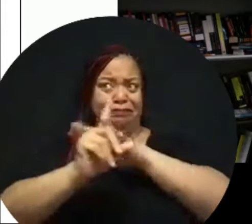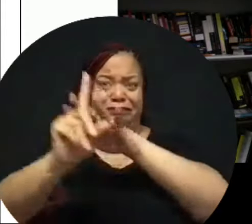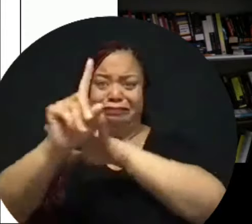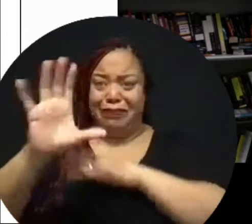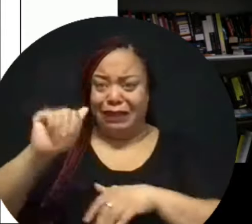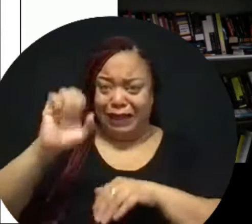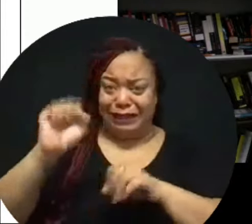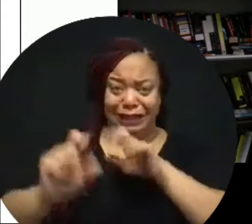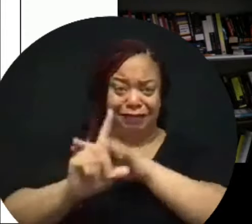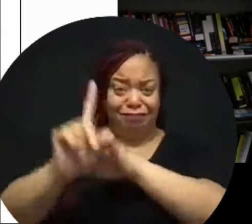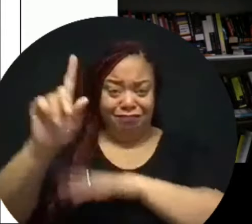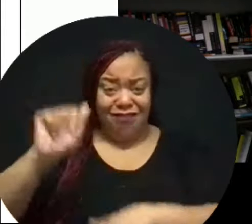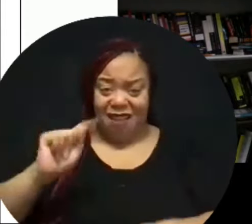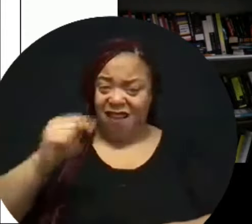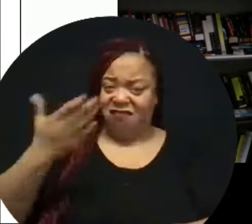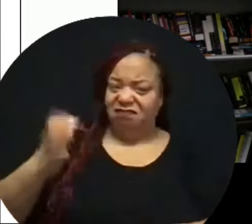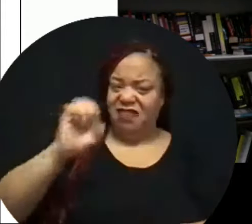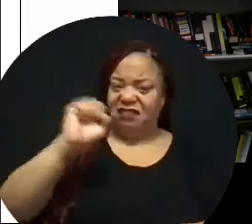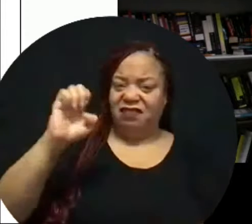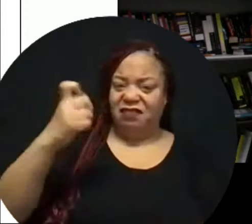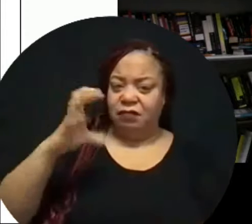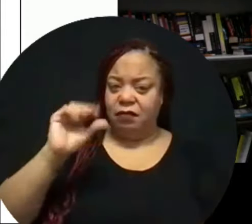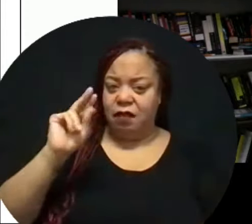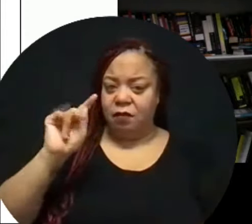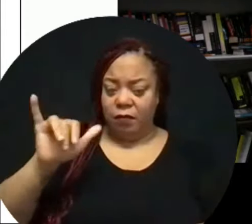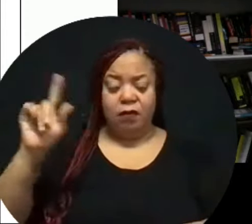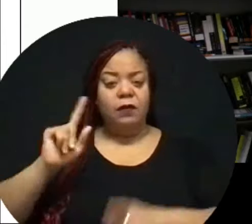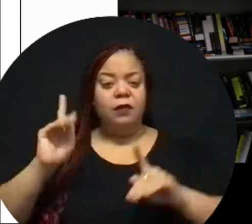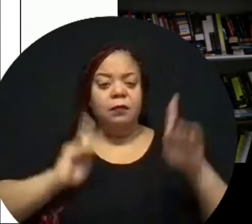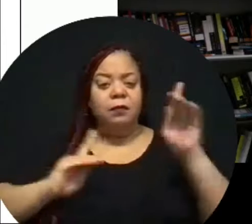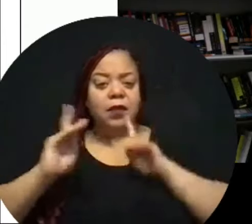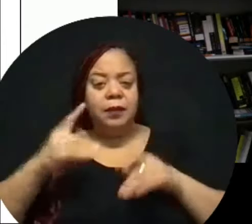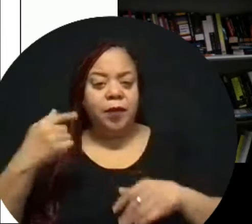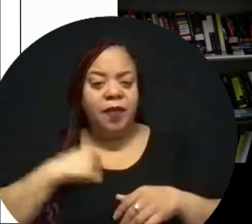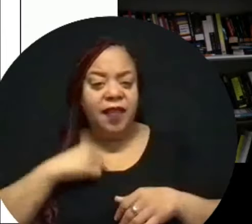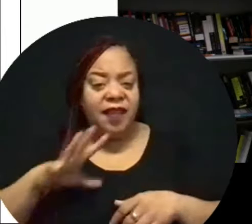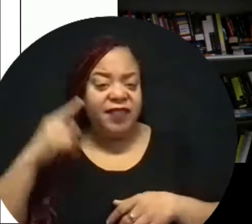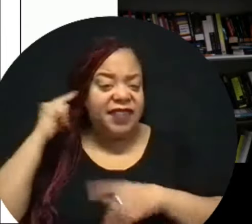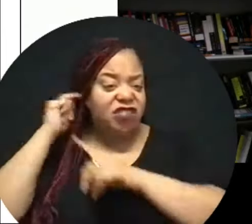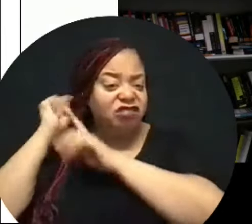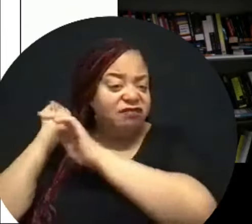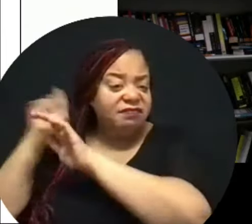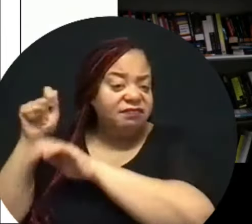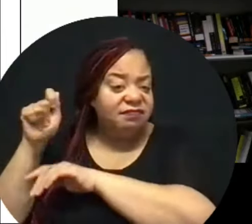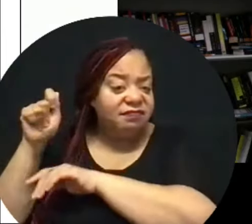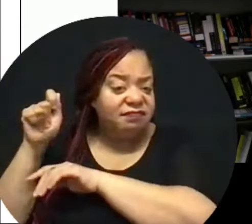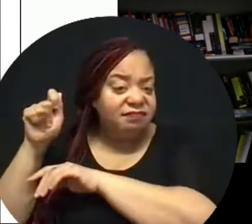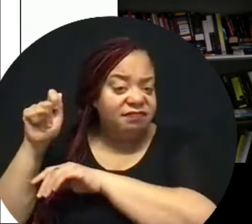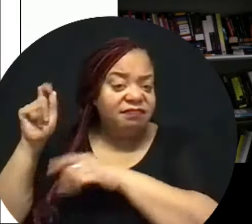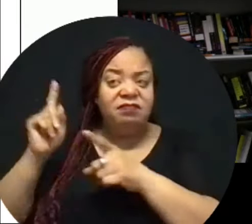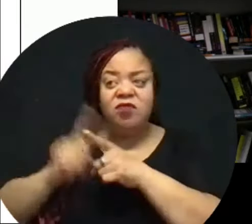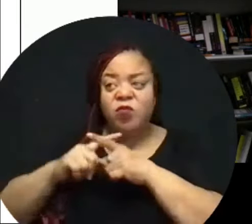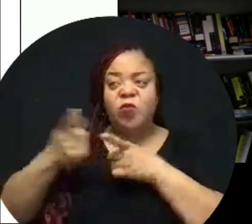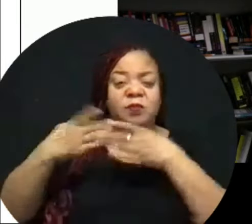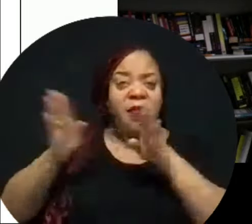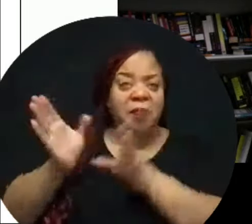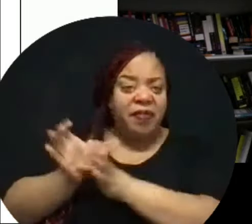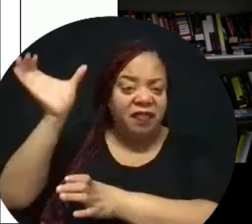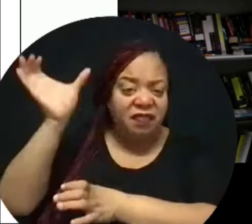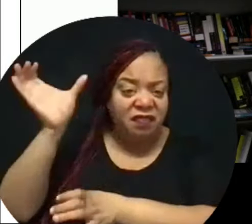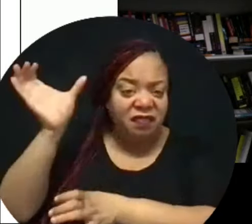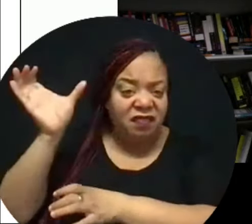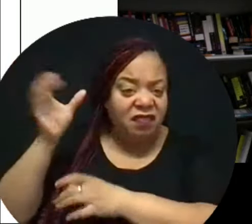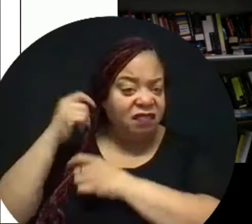pillory for days because they stole in a hog or because they have broken into a storehouse to